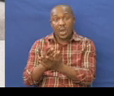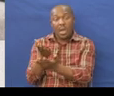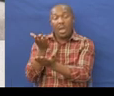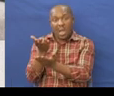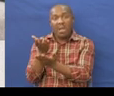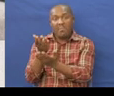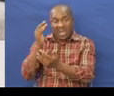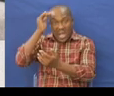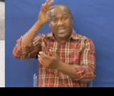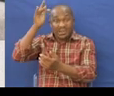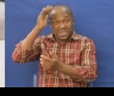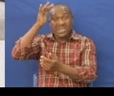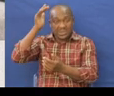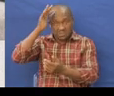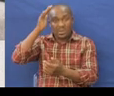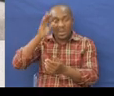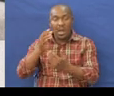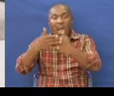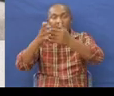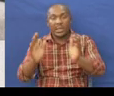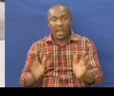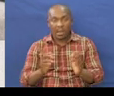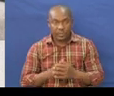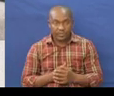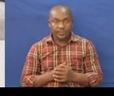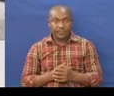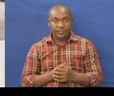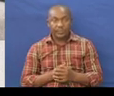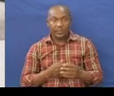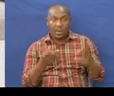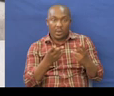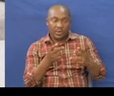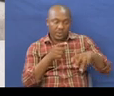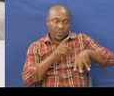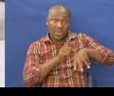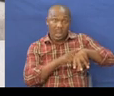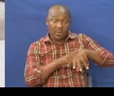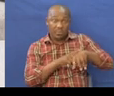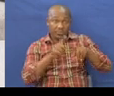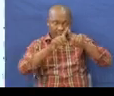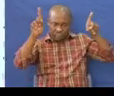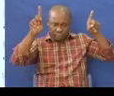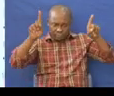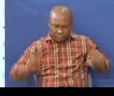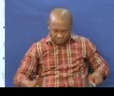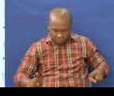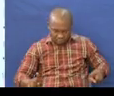clearly stated. But also, the suitability of the time period and source of data should be